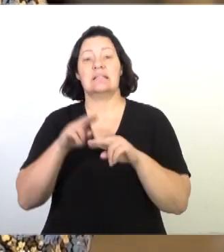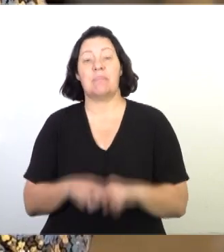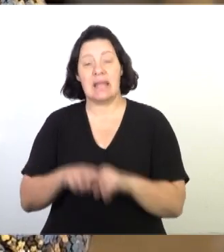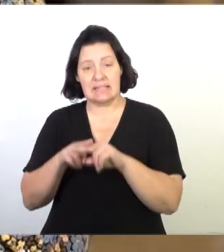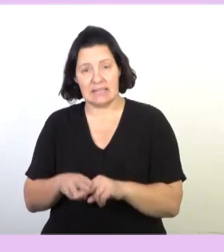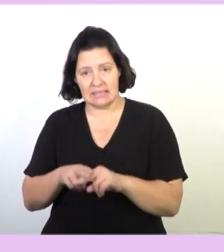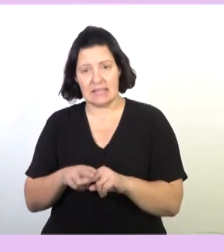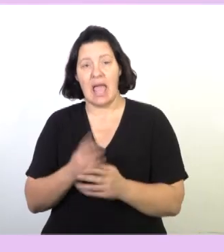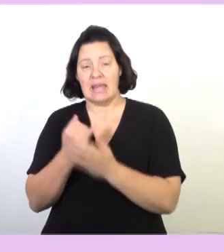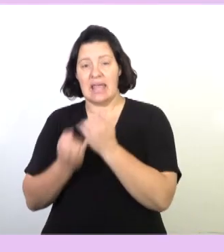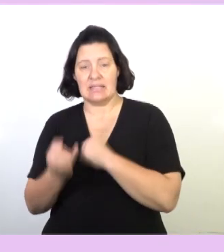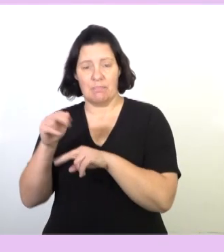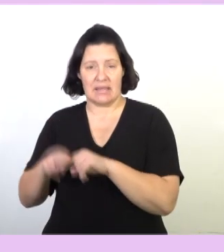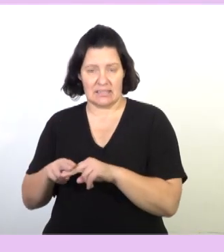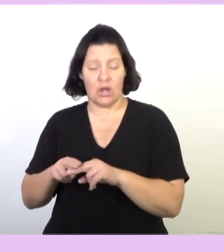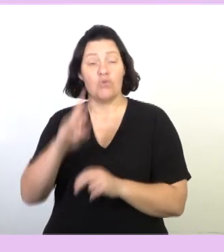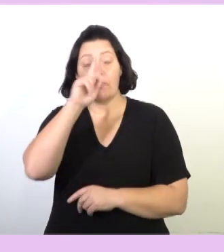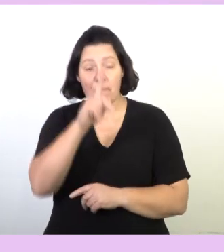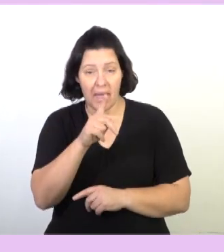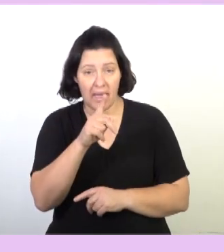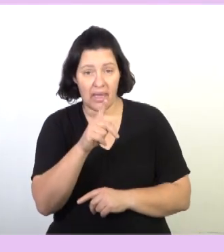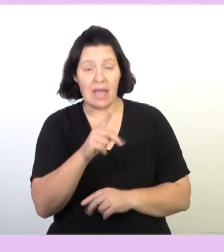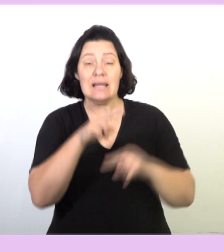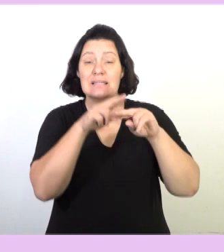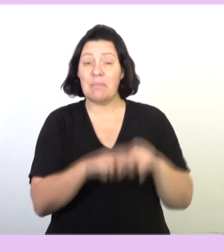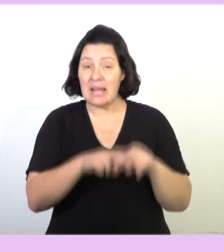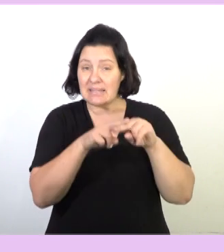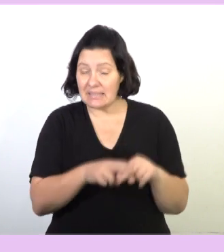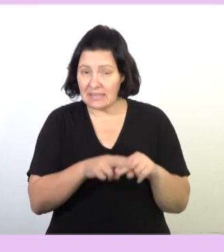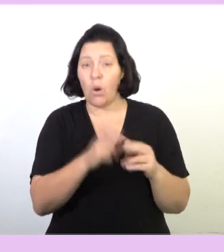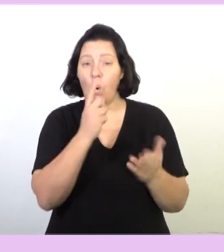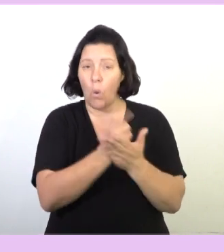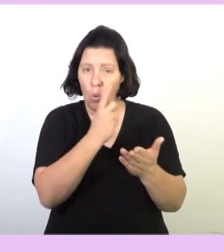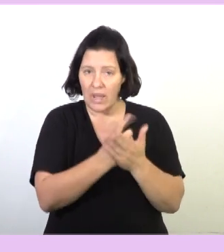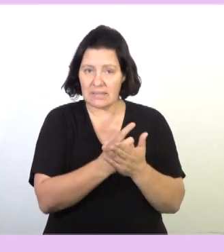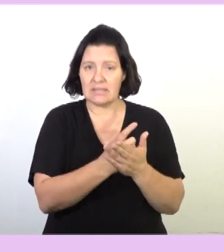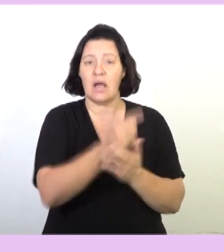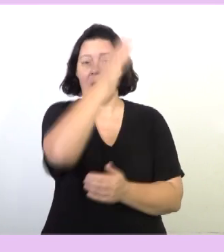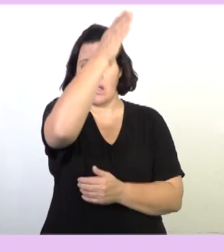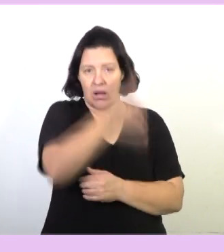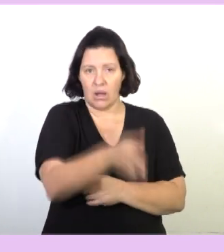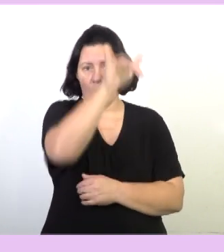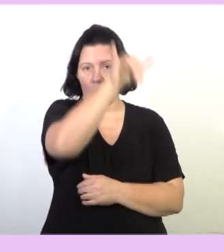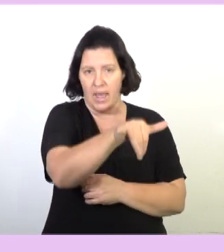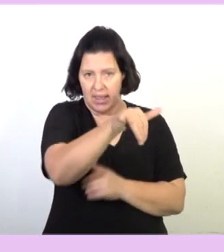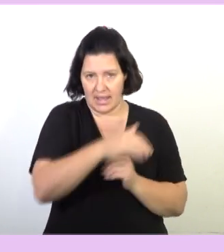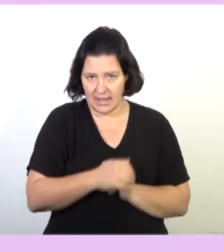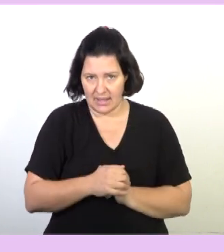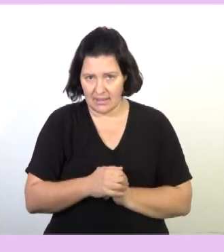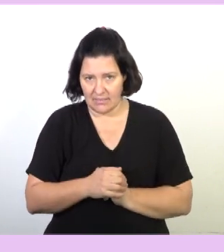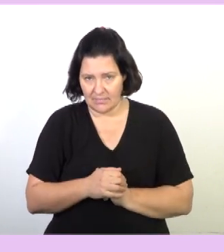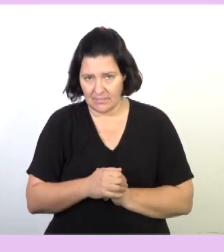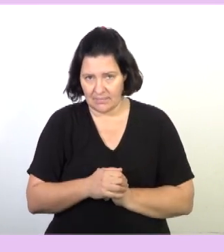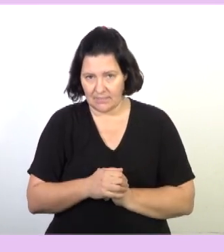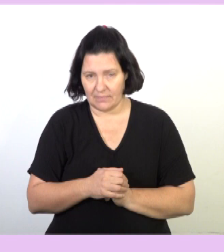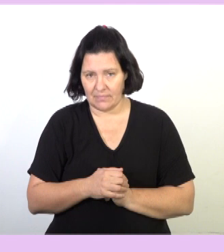the dependent and independent variable. Again, remember we said dependent variables are always there. They are